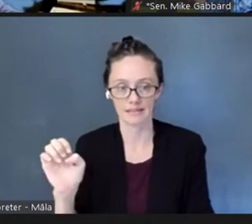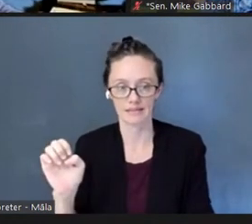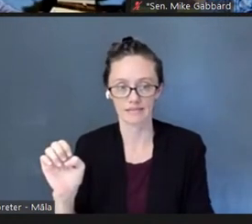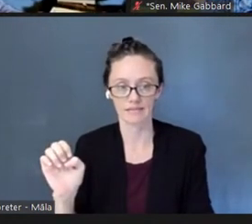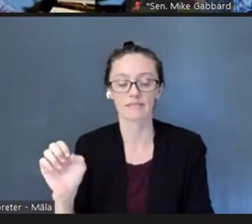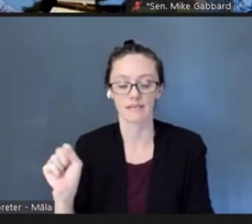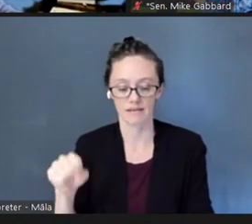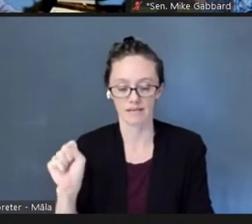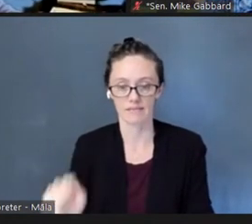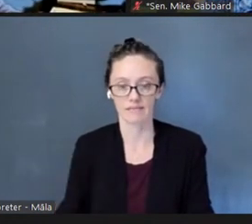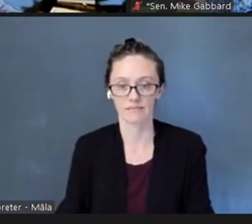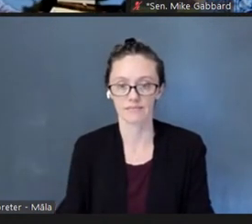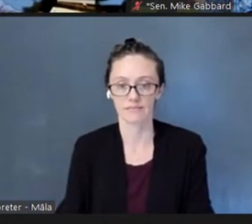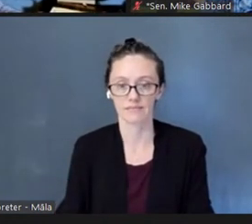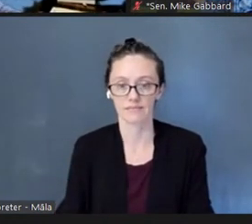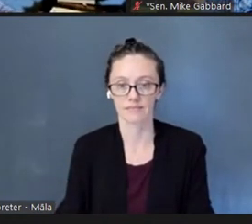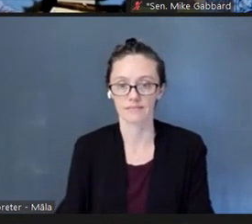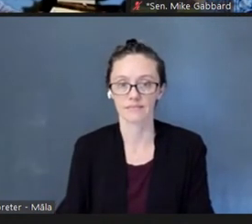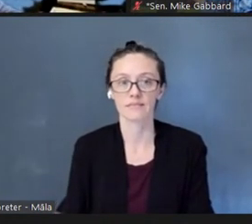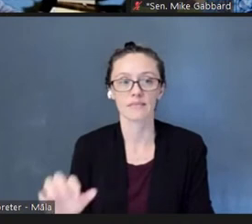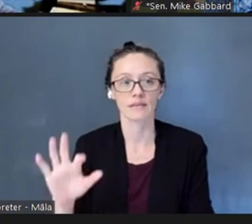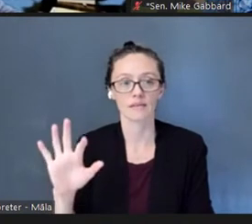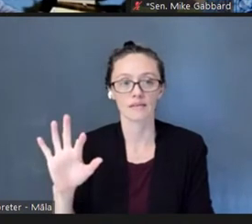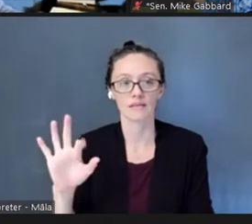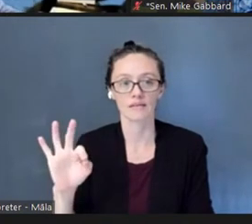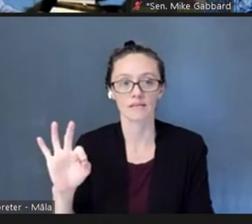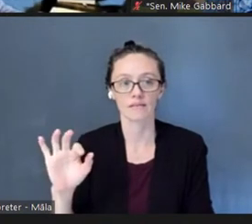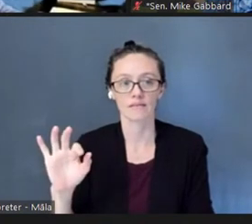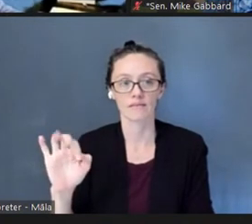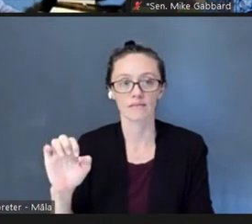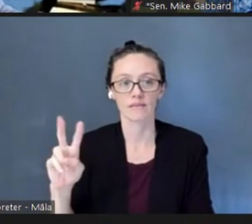Aye. Senator Favela.